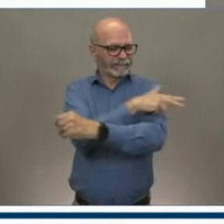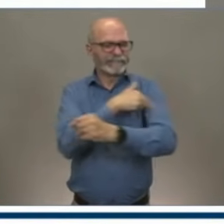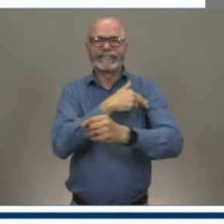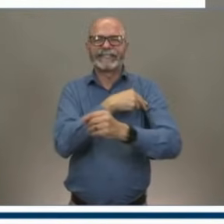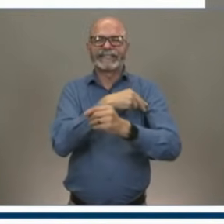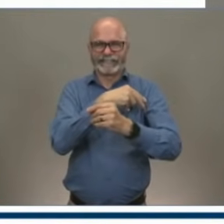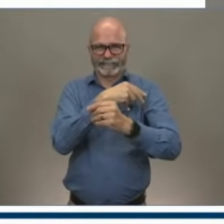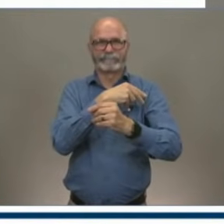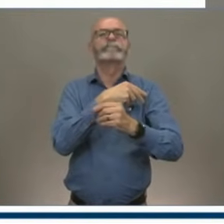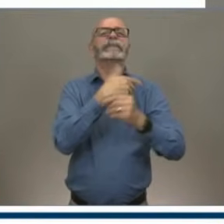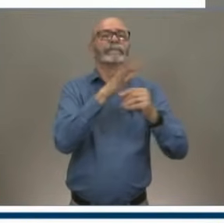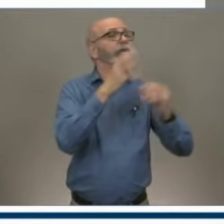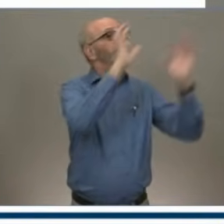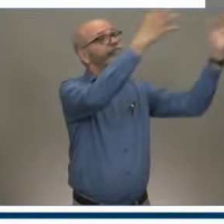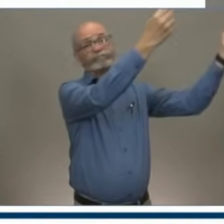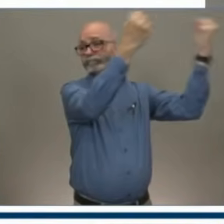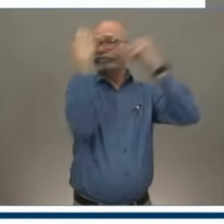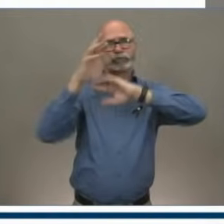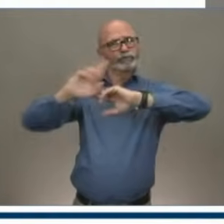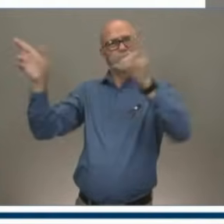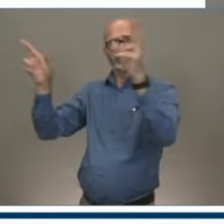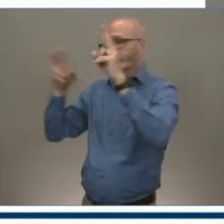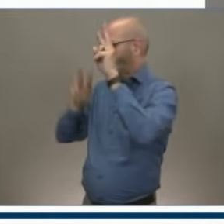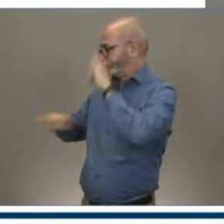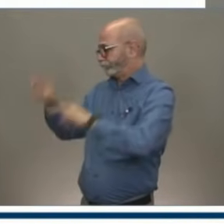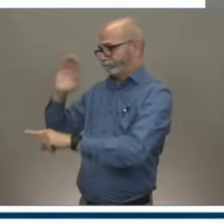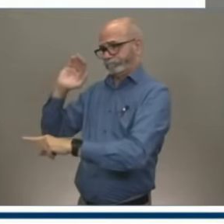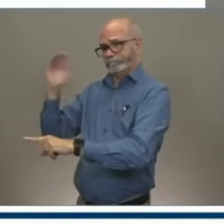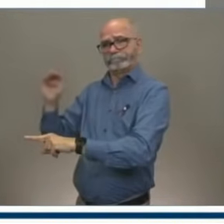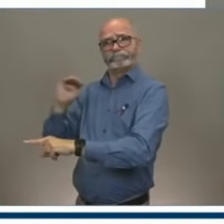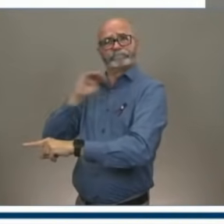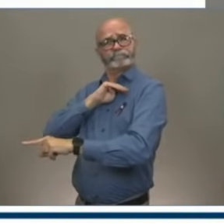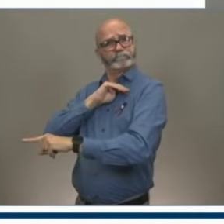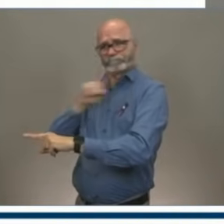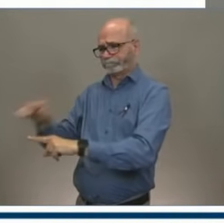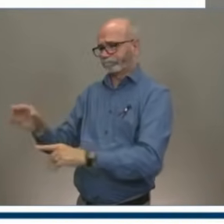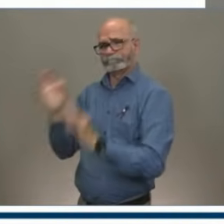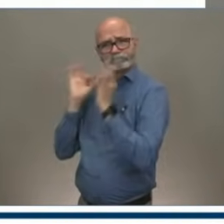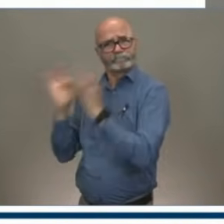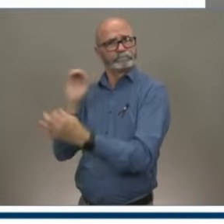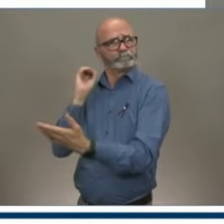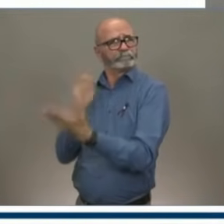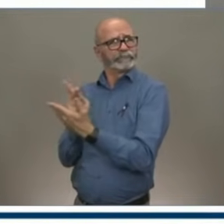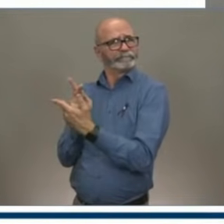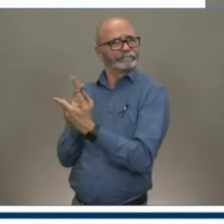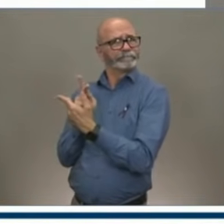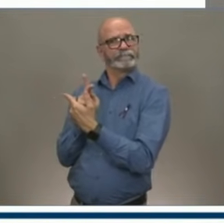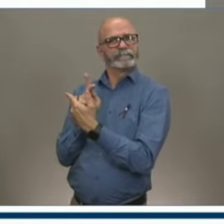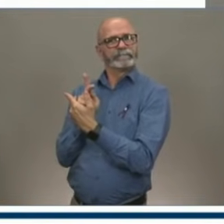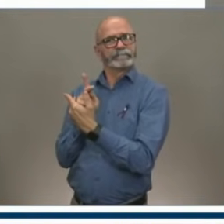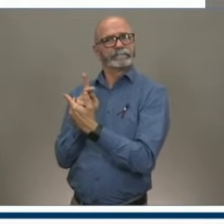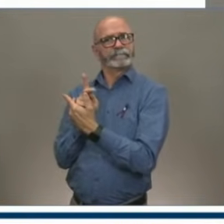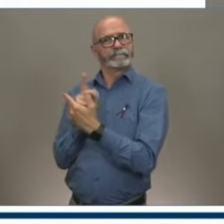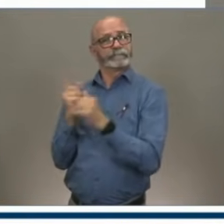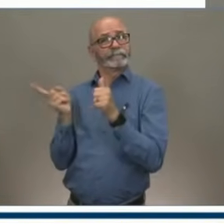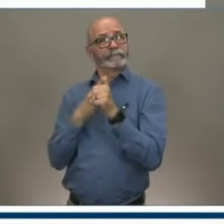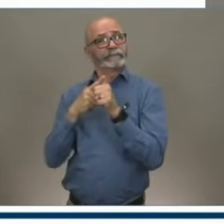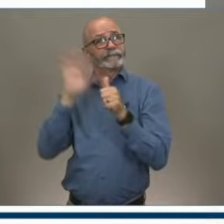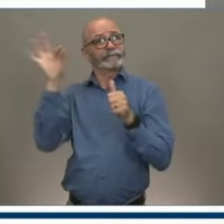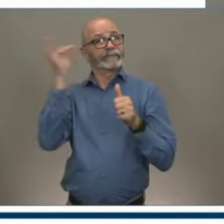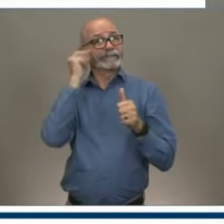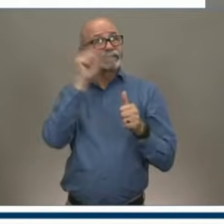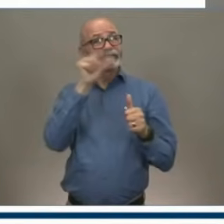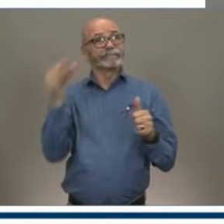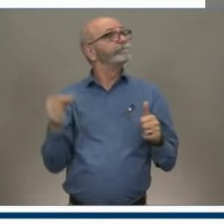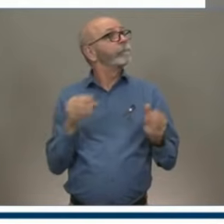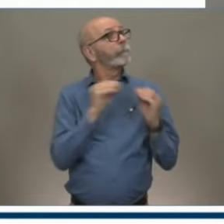cleared, and that's all set to go to receive vaccine whenever it's available from the federal government, that very initial allotment. We